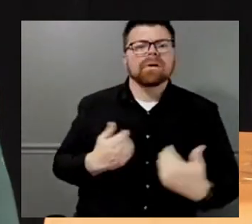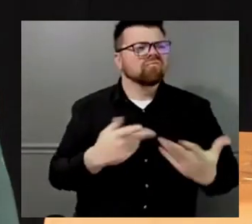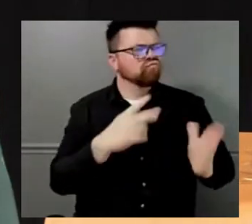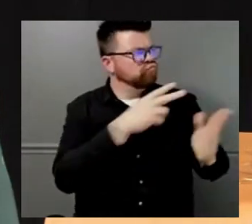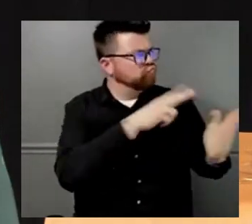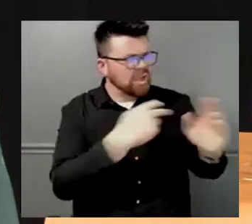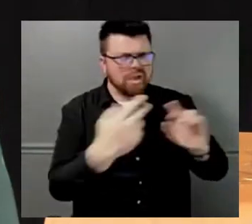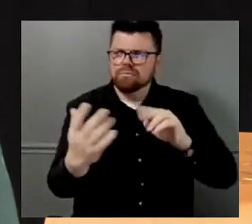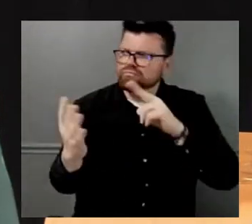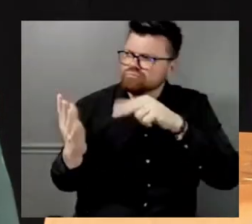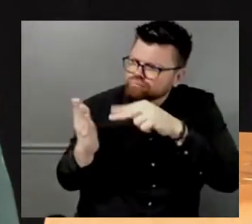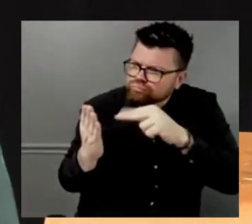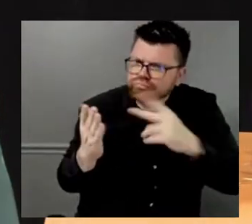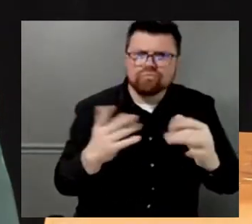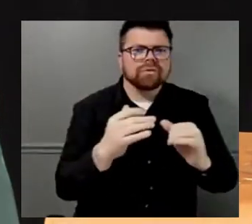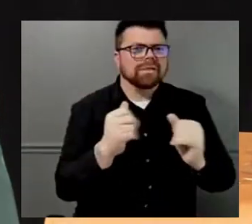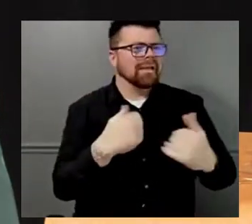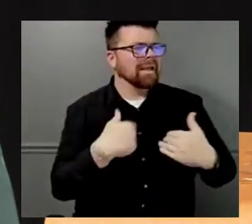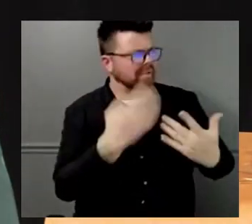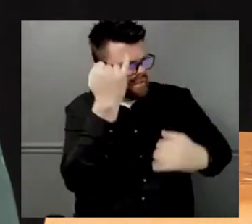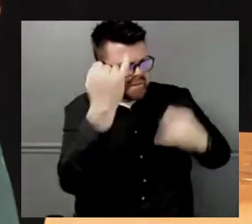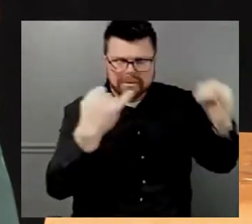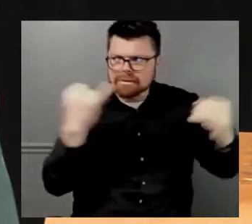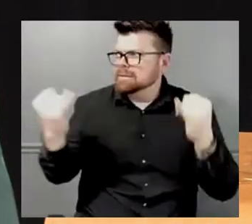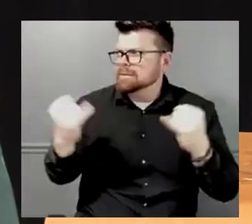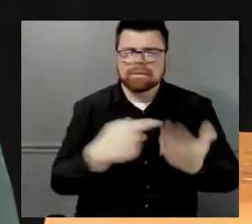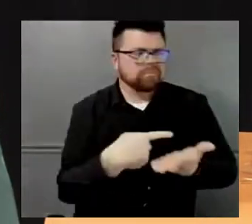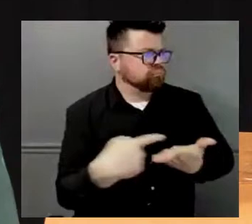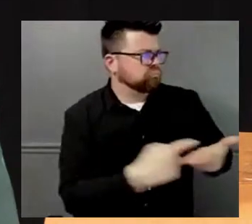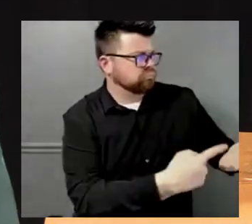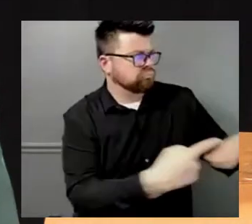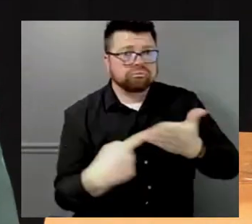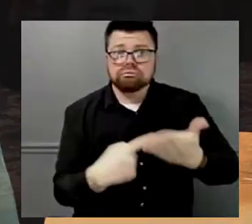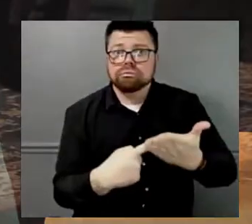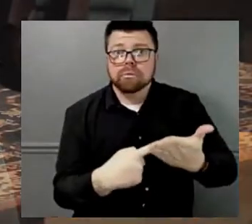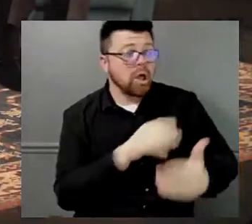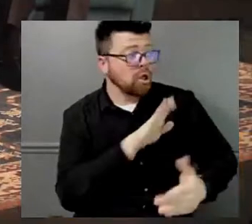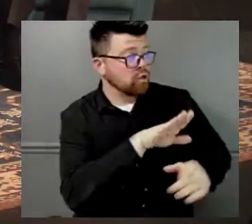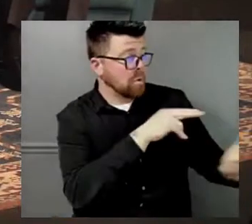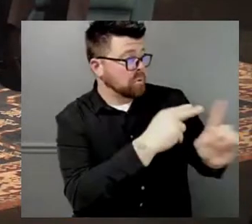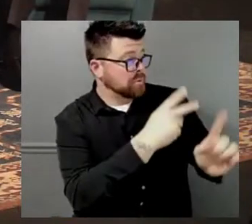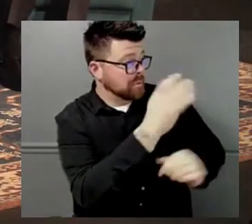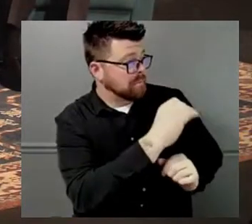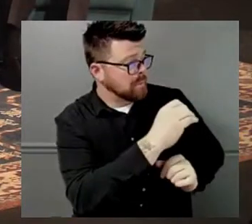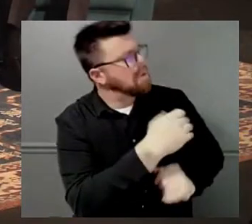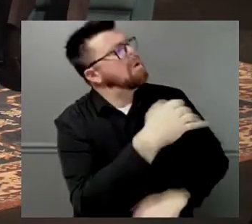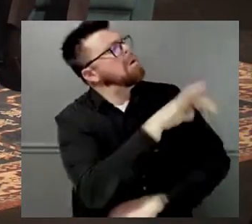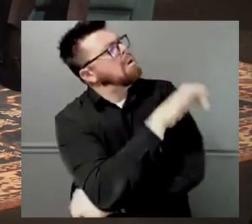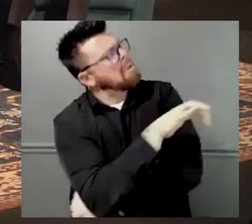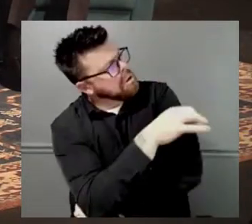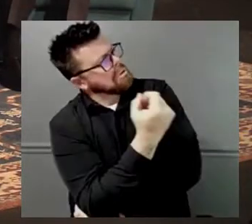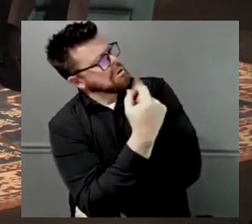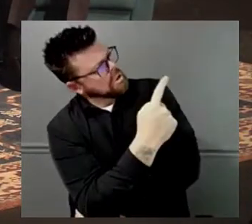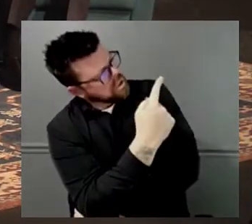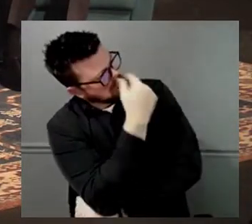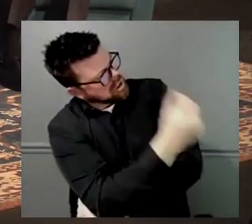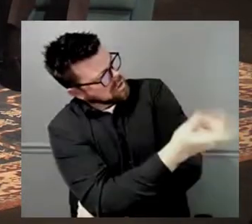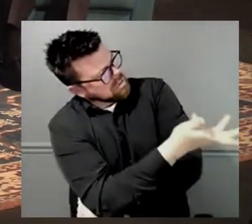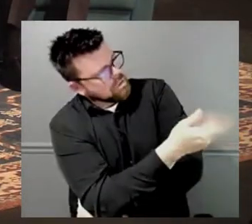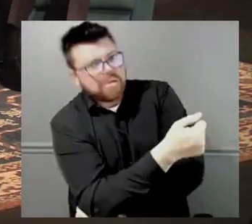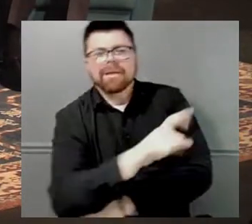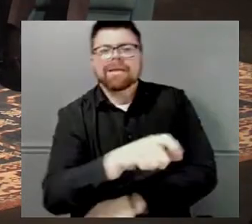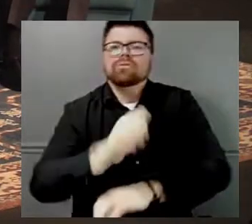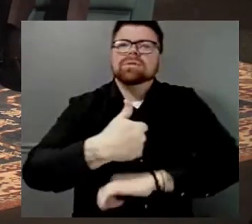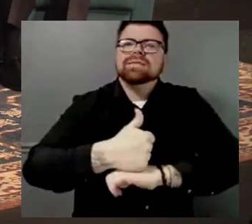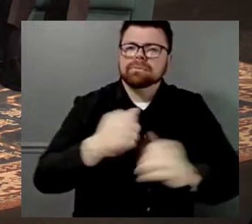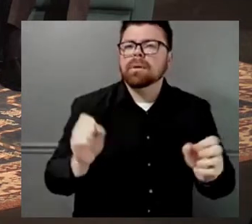ideas, and as Justice Sotomayor says, listening to the other side, listening to those arguments and working through them. We have to create